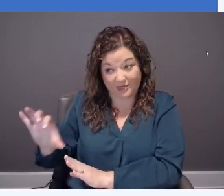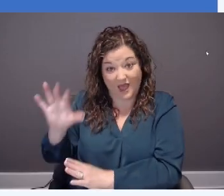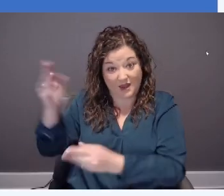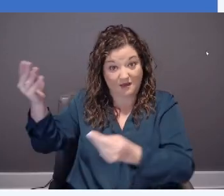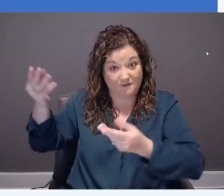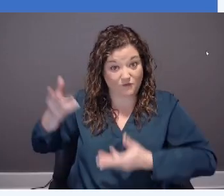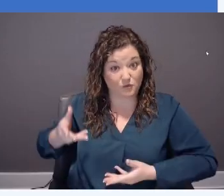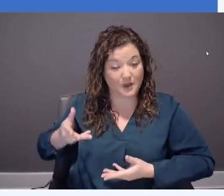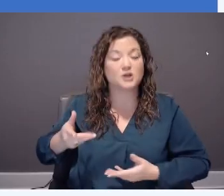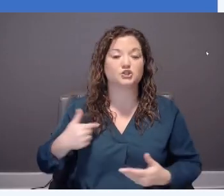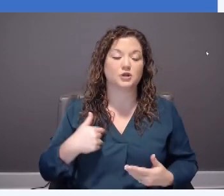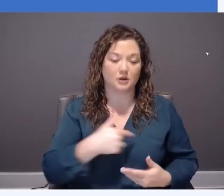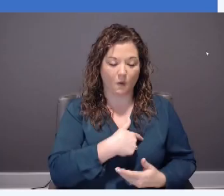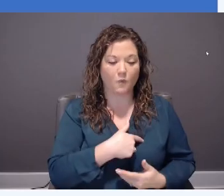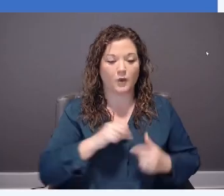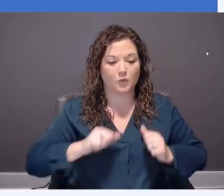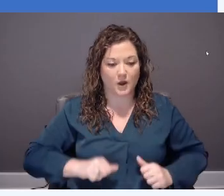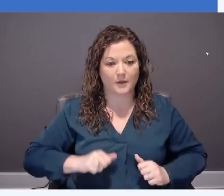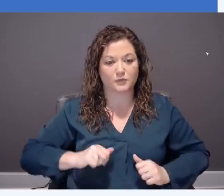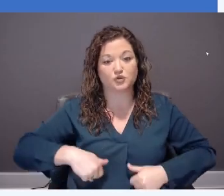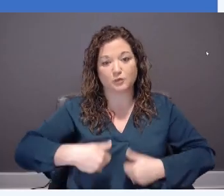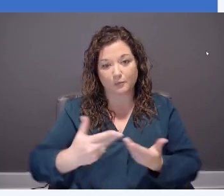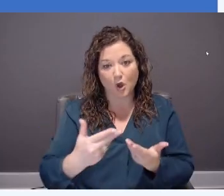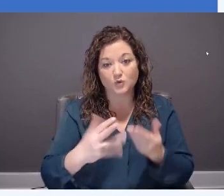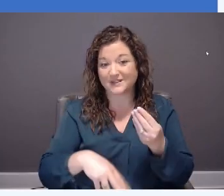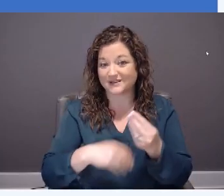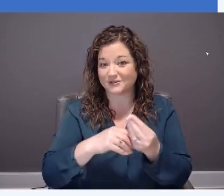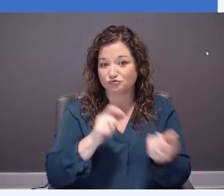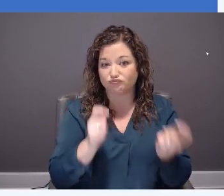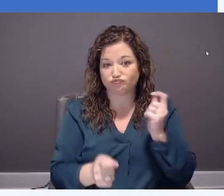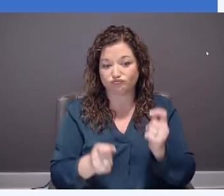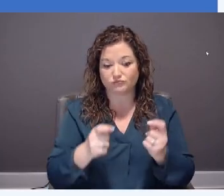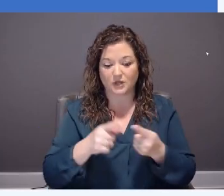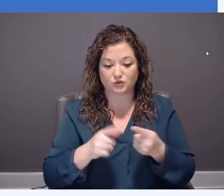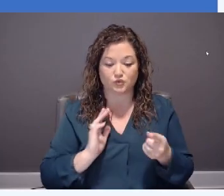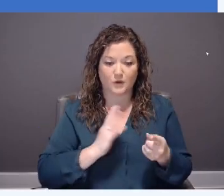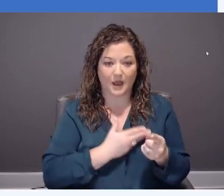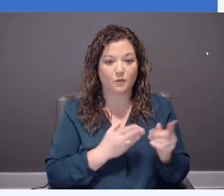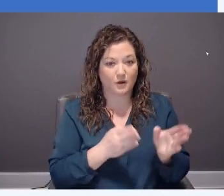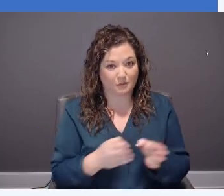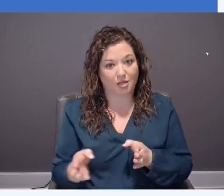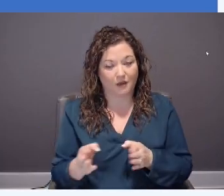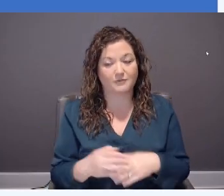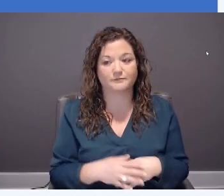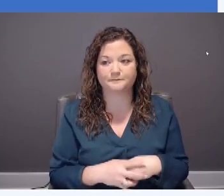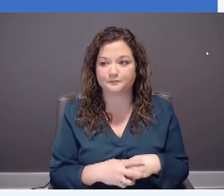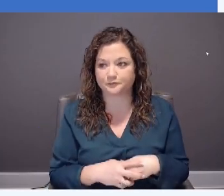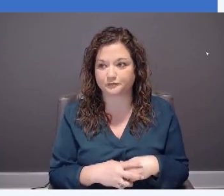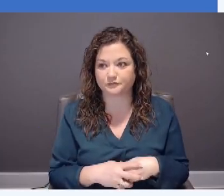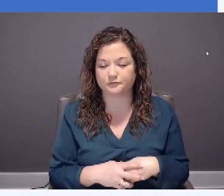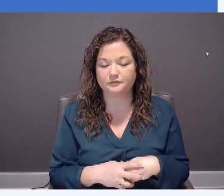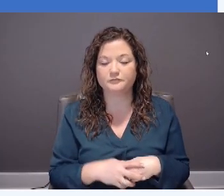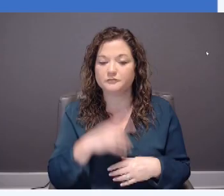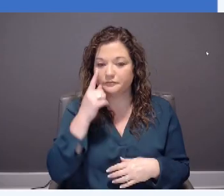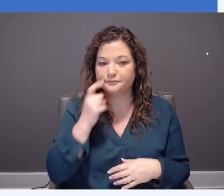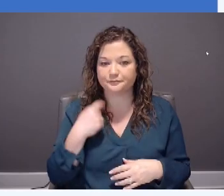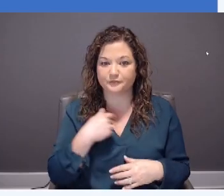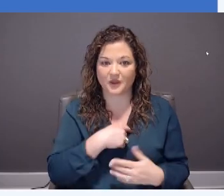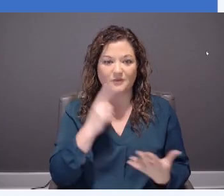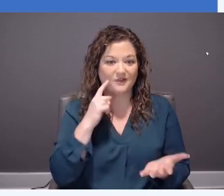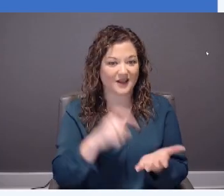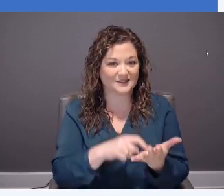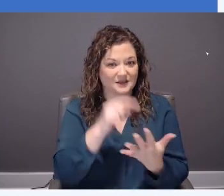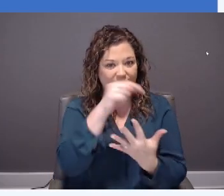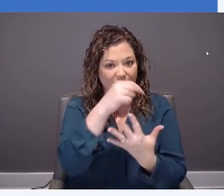to propose additional changes to our plan given needs that have been identified and the time-sensitive nature of